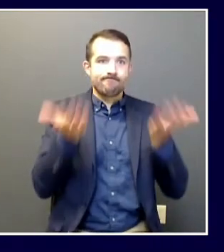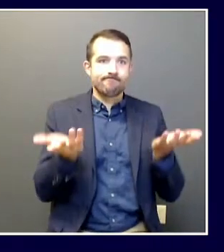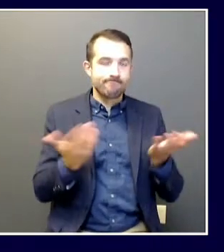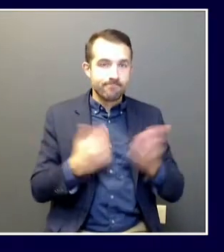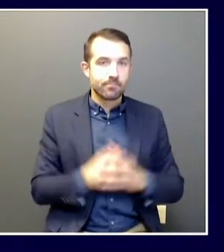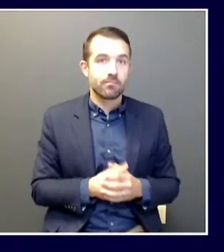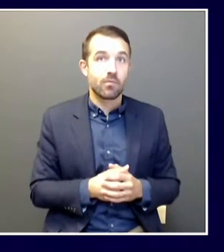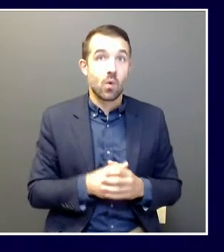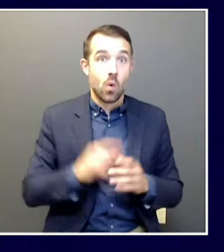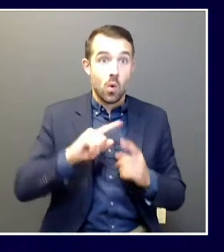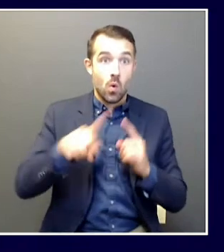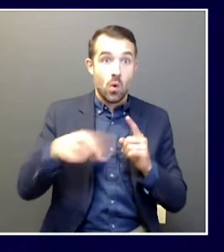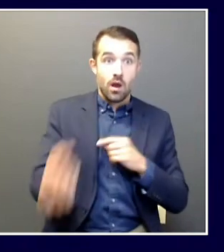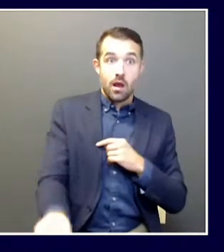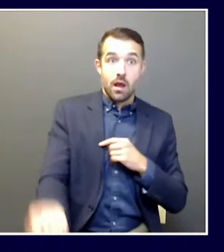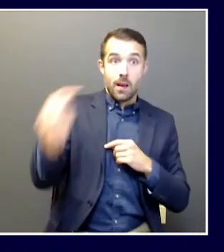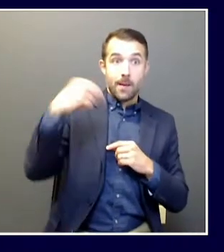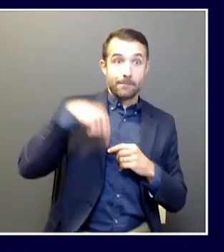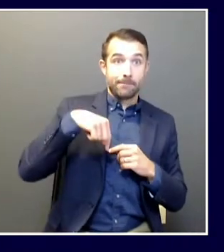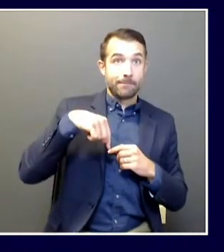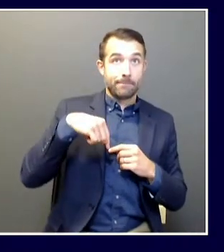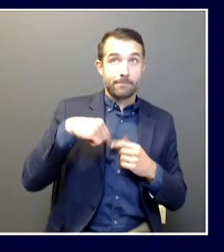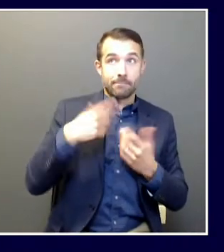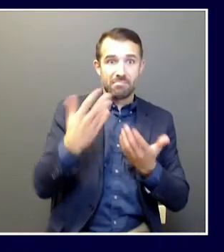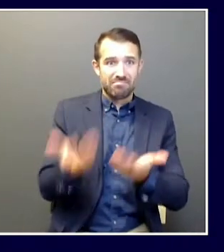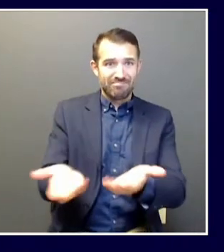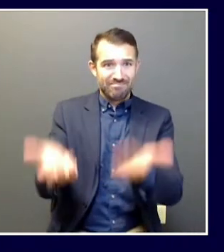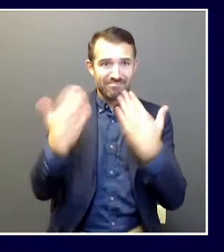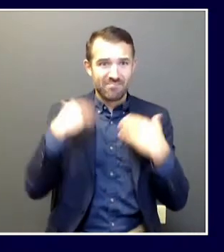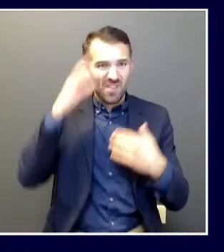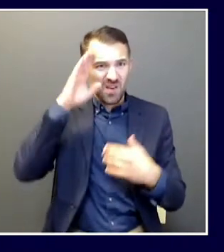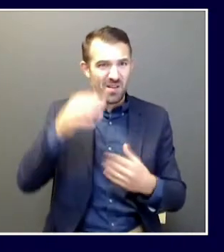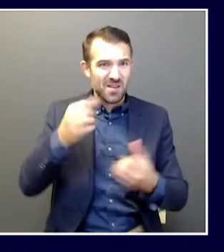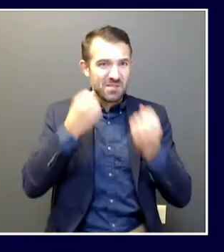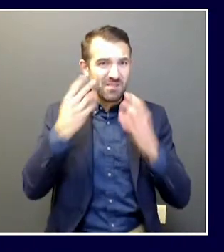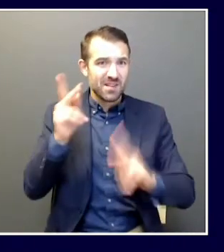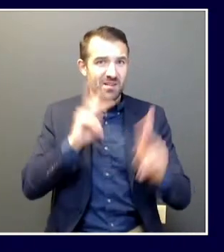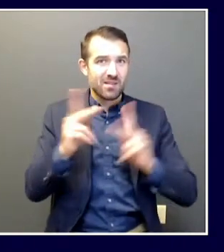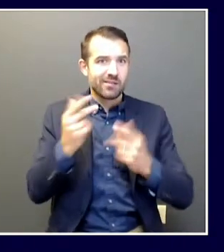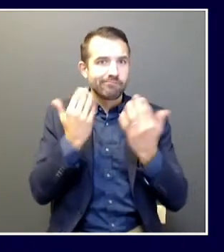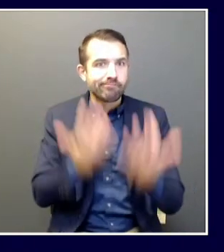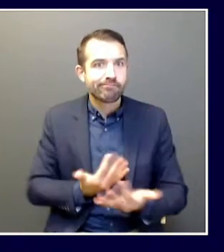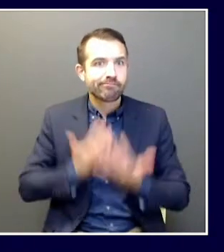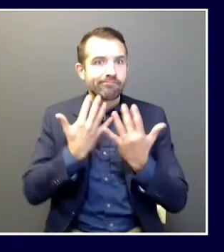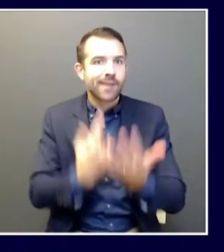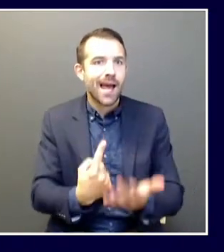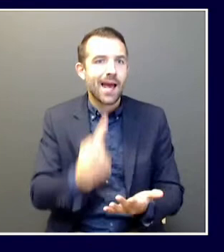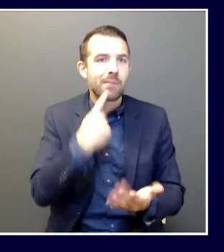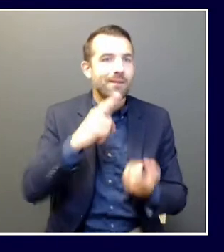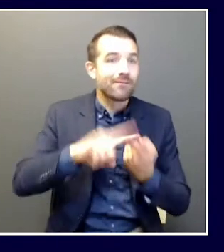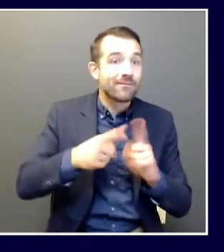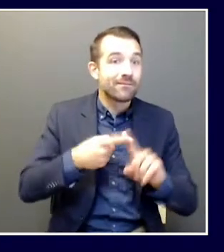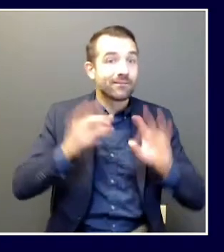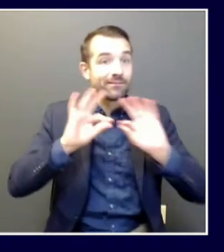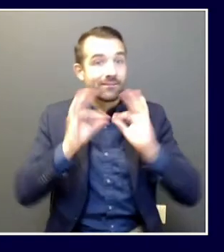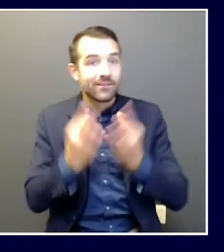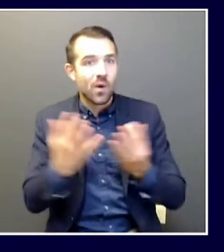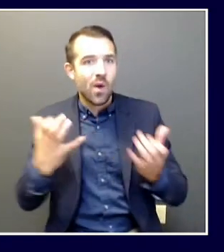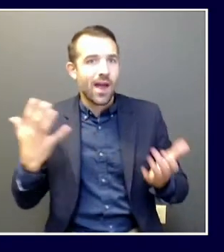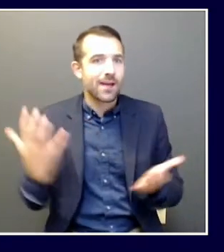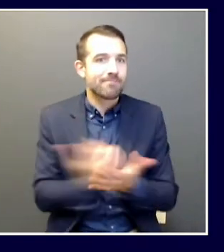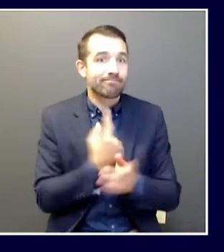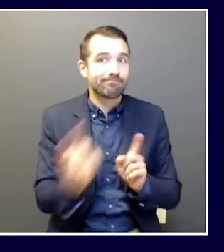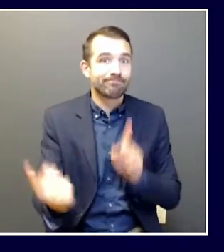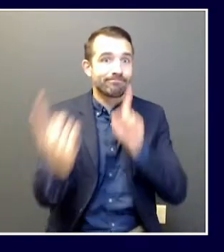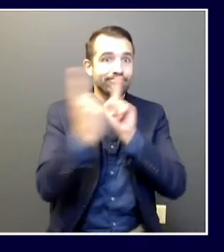to those who are waiting to see their friends and their loved ones from Canada. What we've seen throughout the pandemic is that